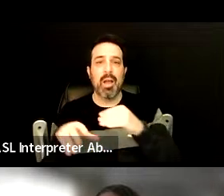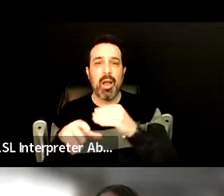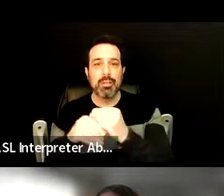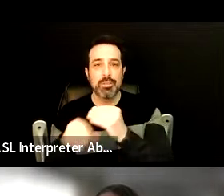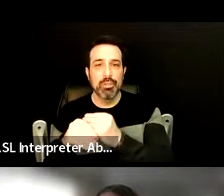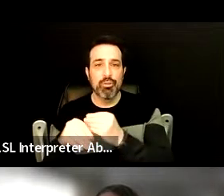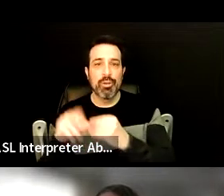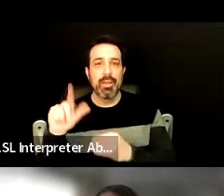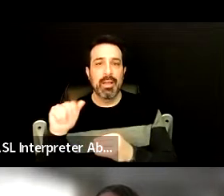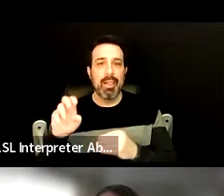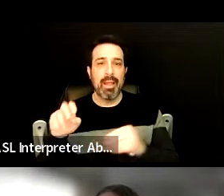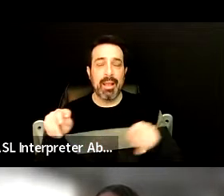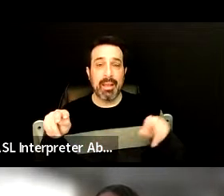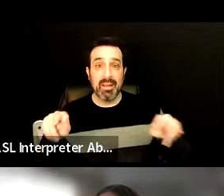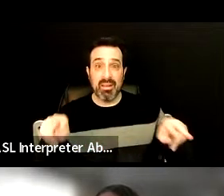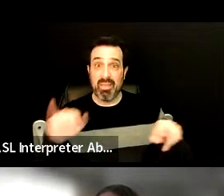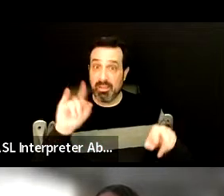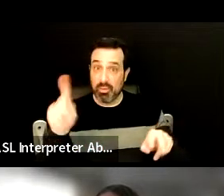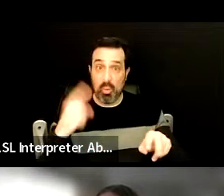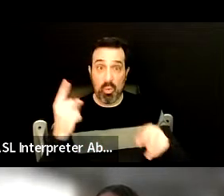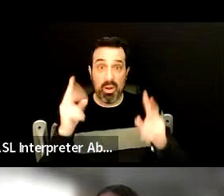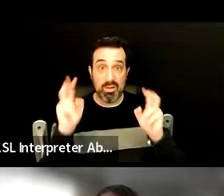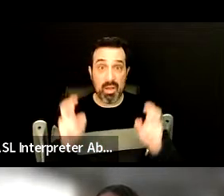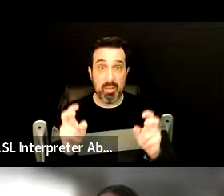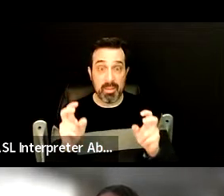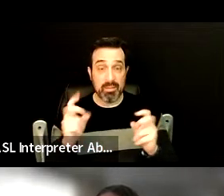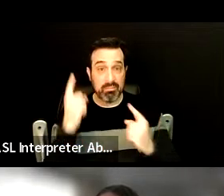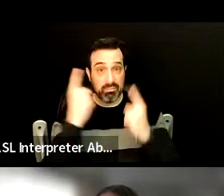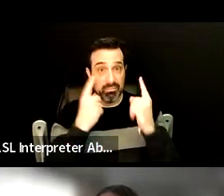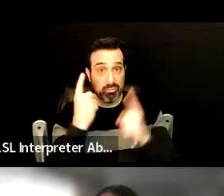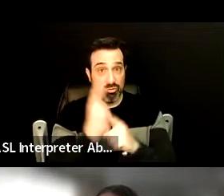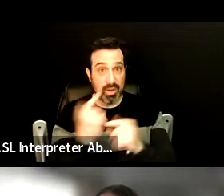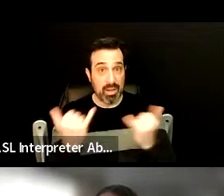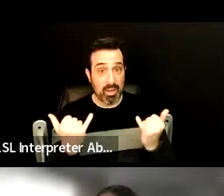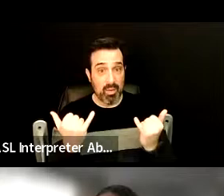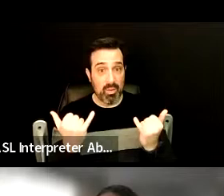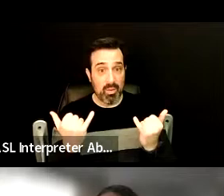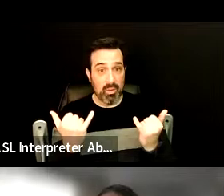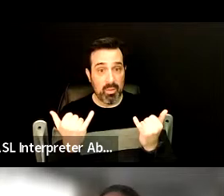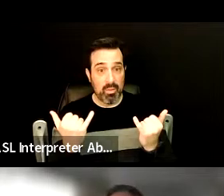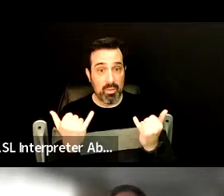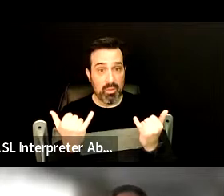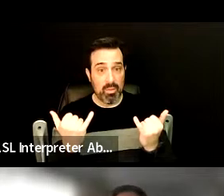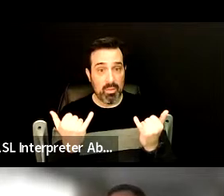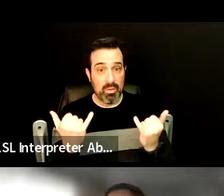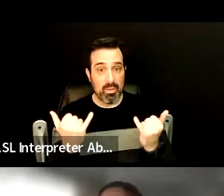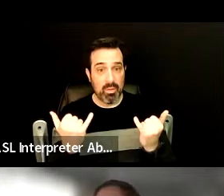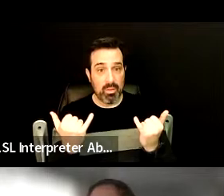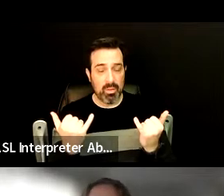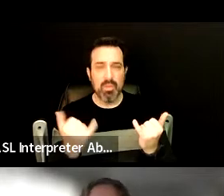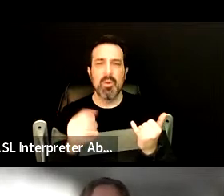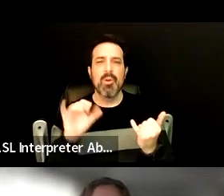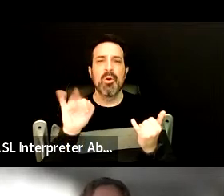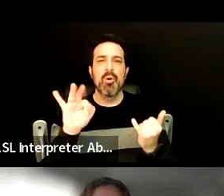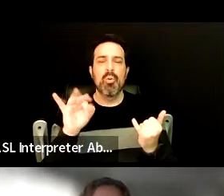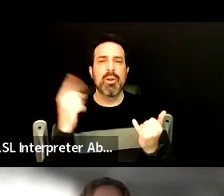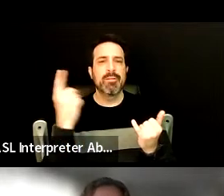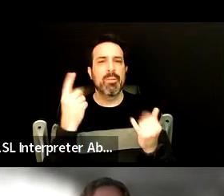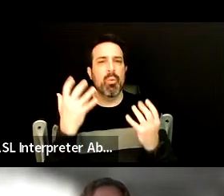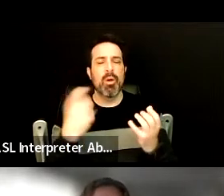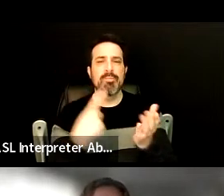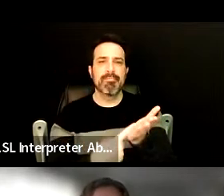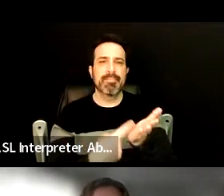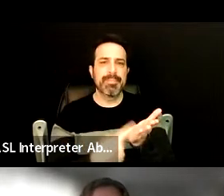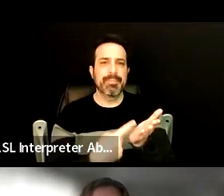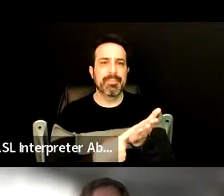Are those the only topics that are under consideration at this point? Because what if somebody wants to talk